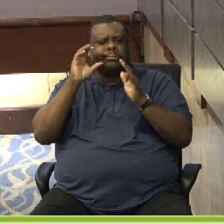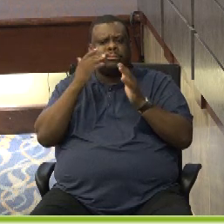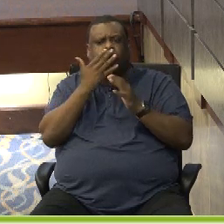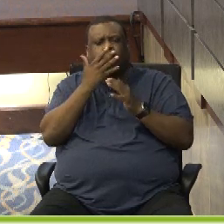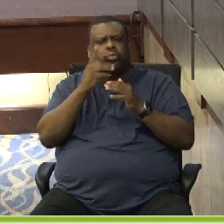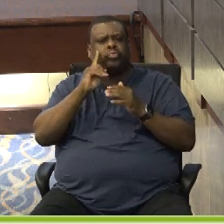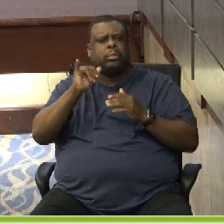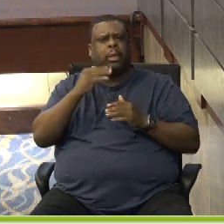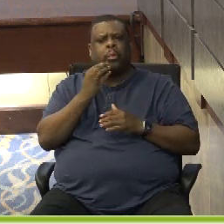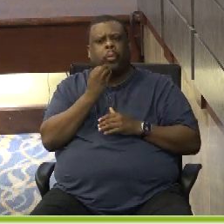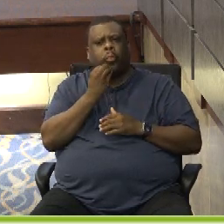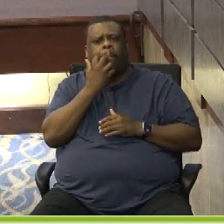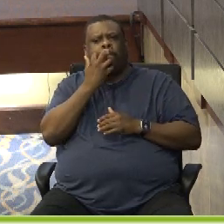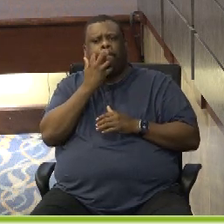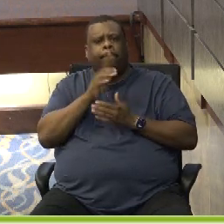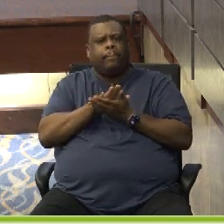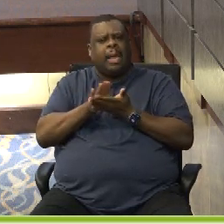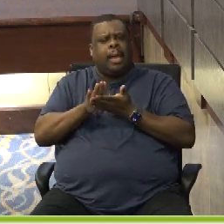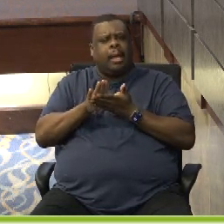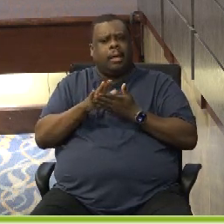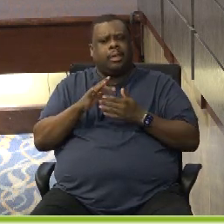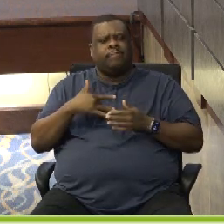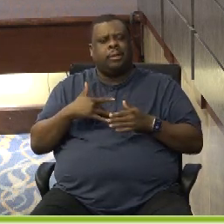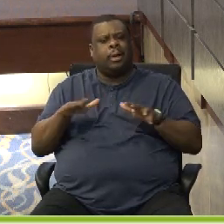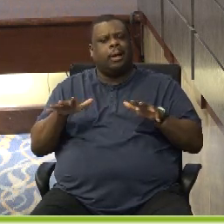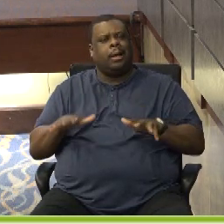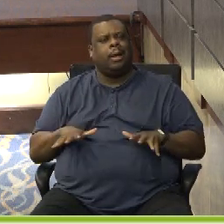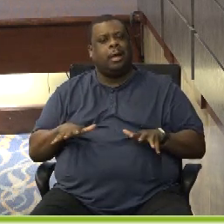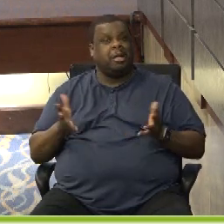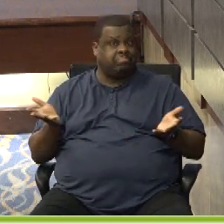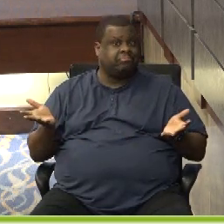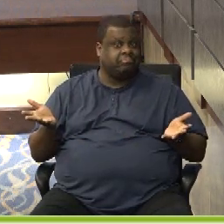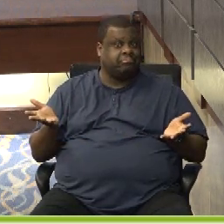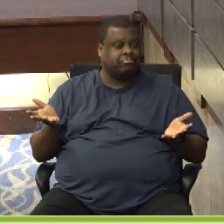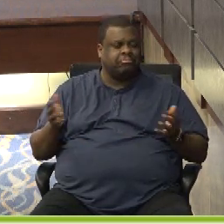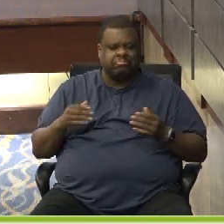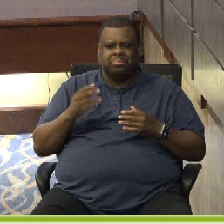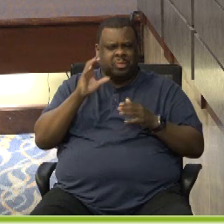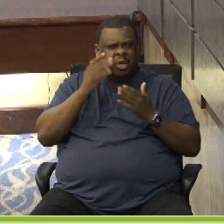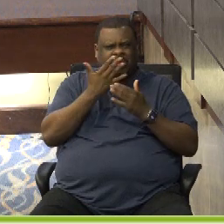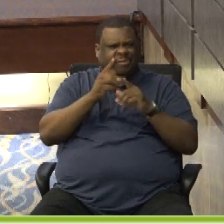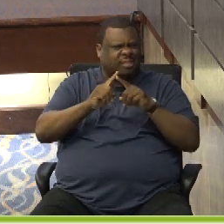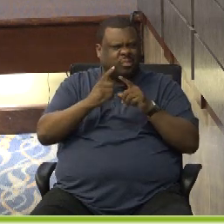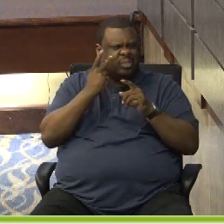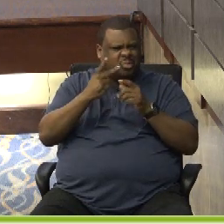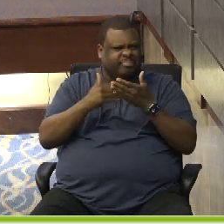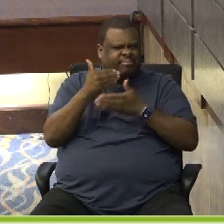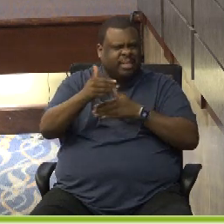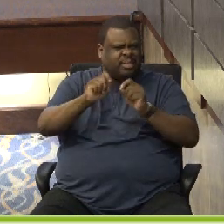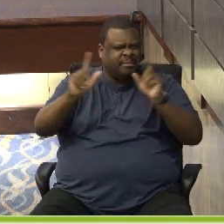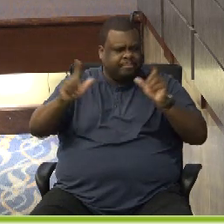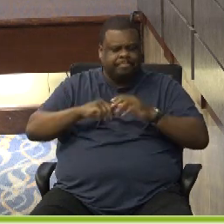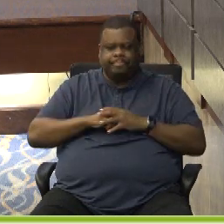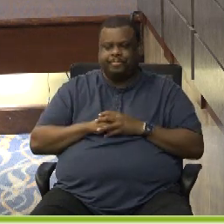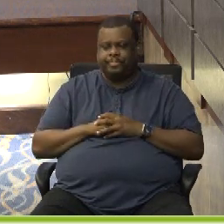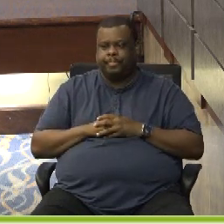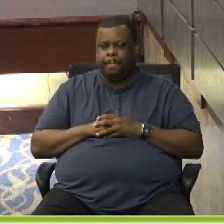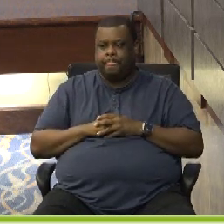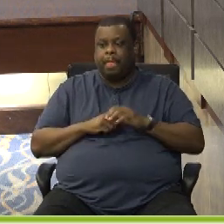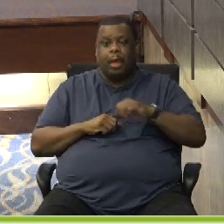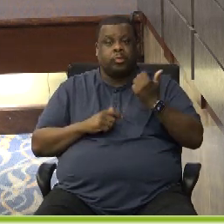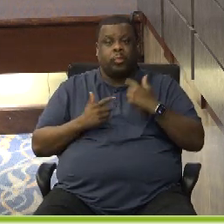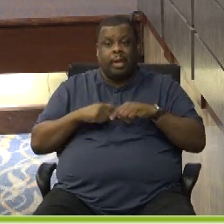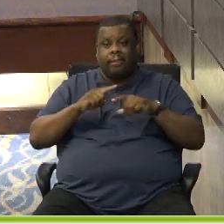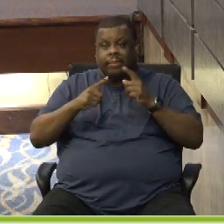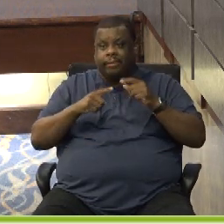friendly. In terms of the blue palette, we have a range in there mainly because we wanted to give you guys templates for